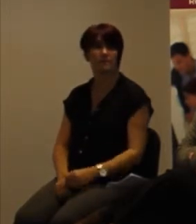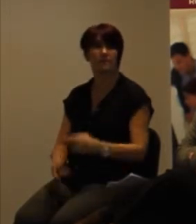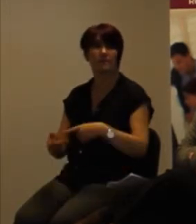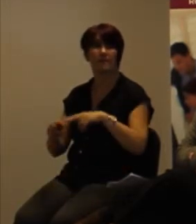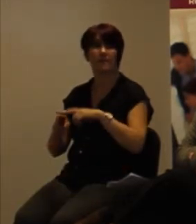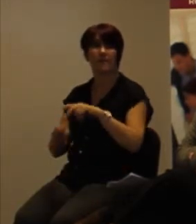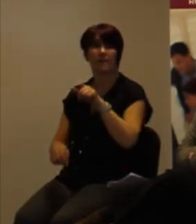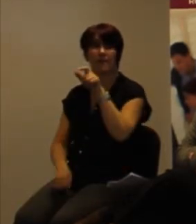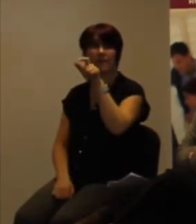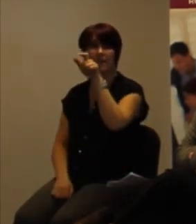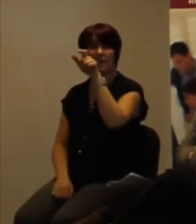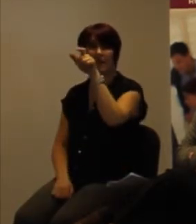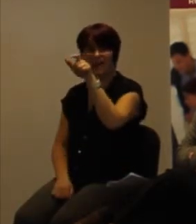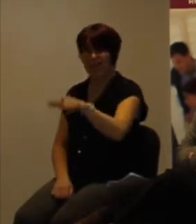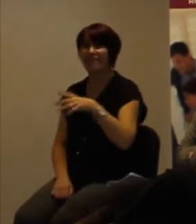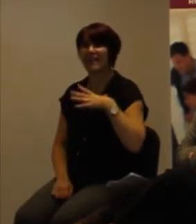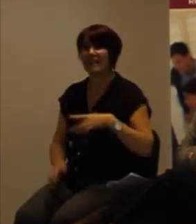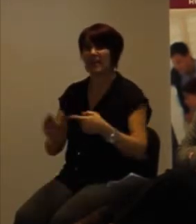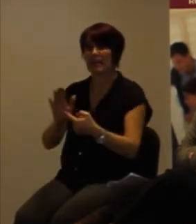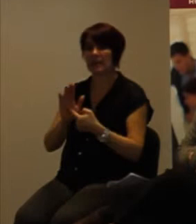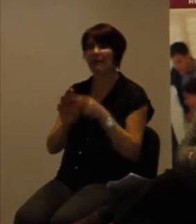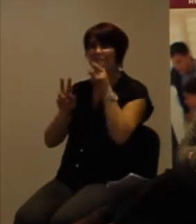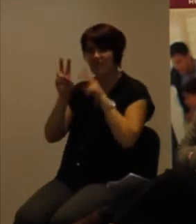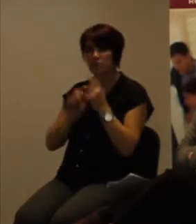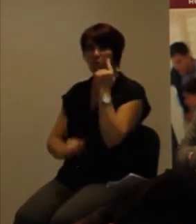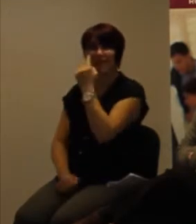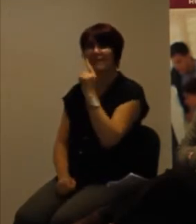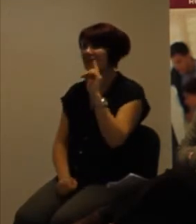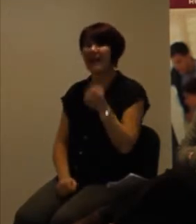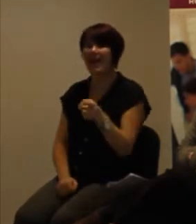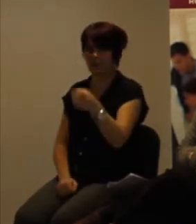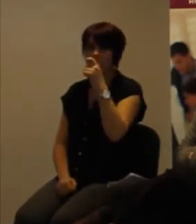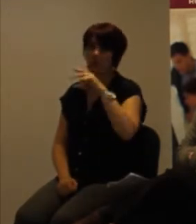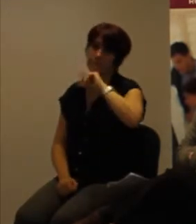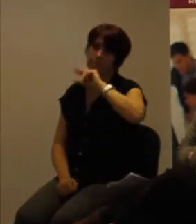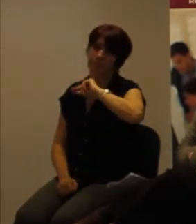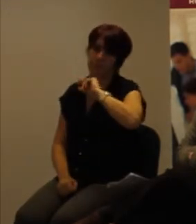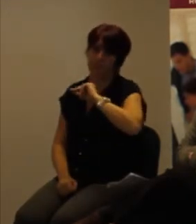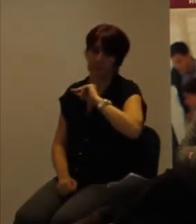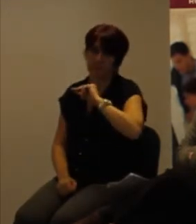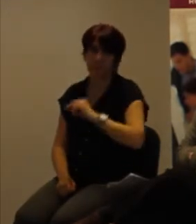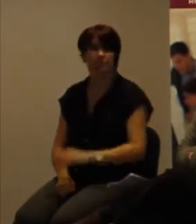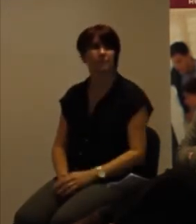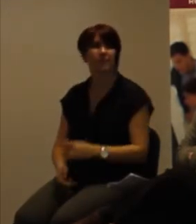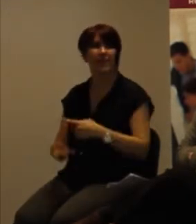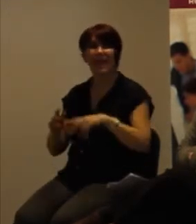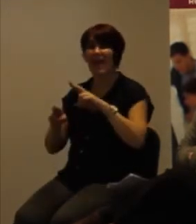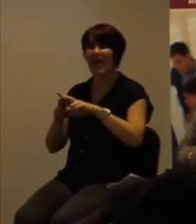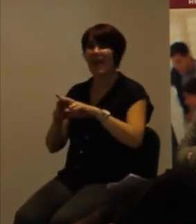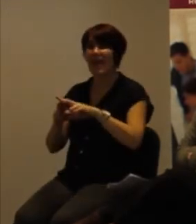produce visual evidence and there's no requirement for them to do that. Okay, if you do present an